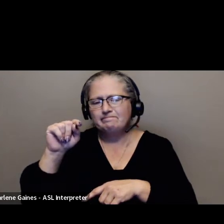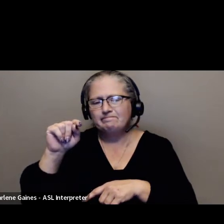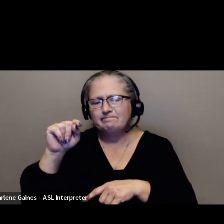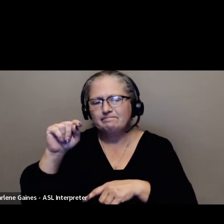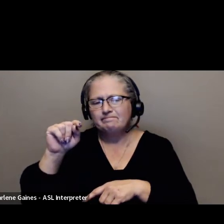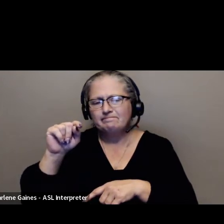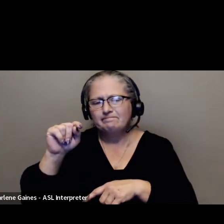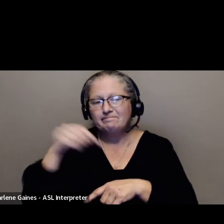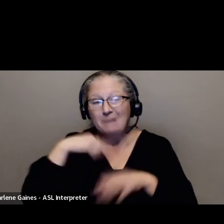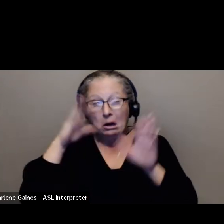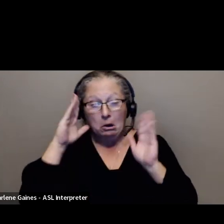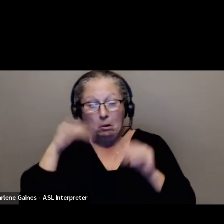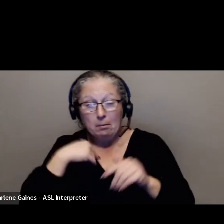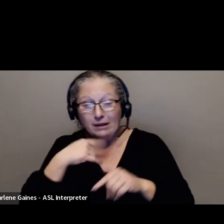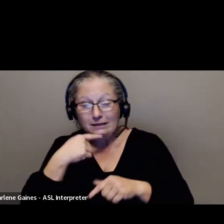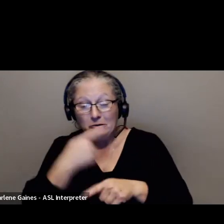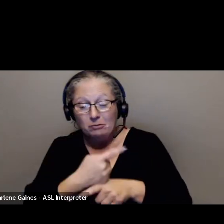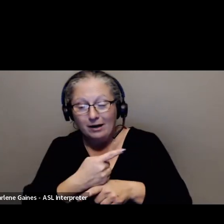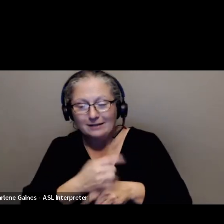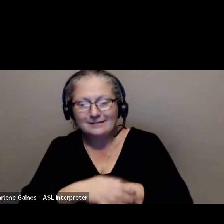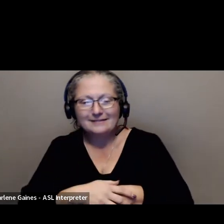I hope I did that right.